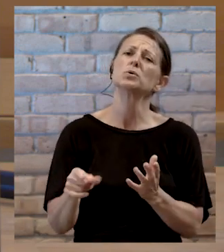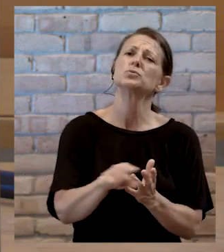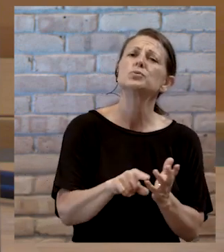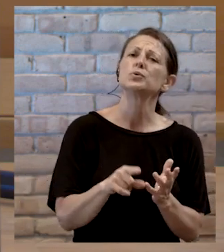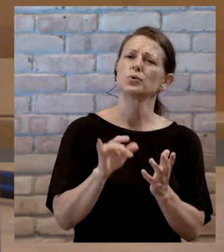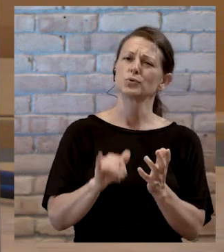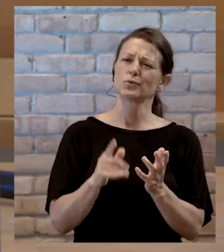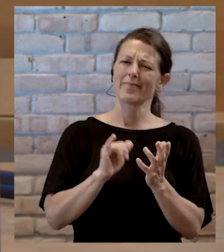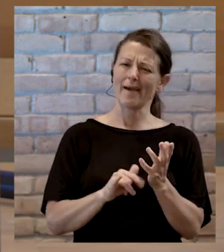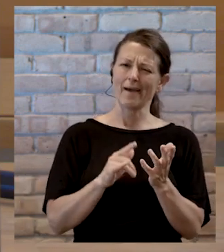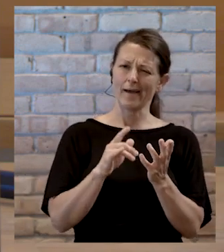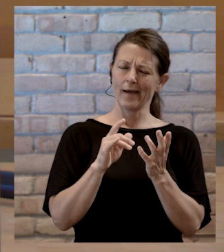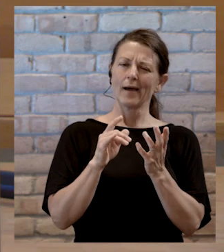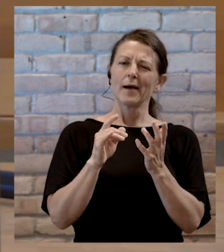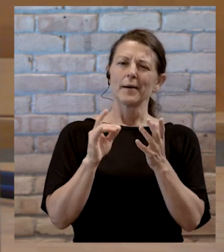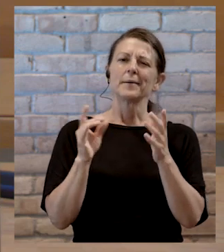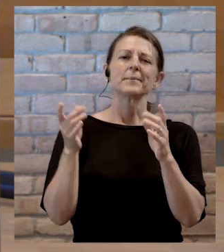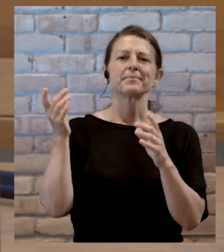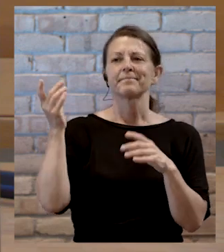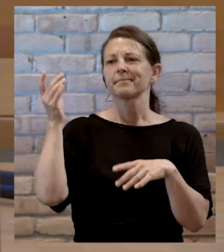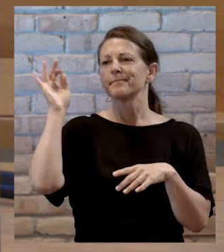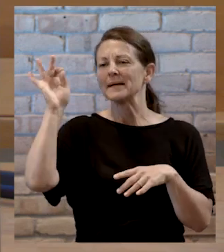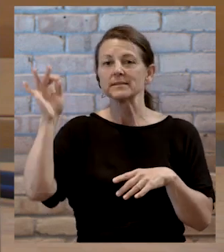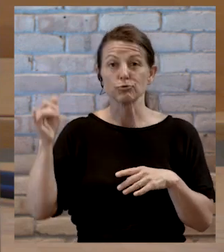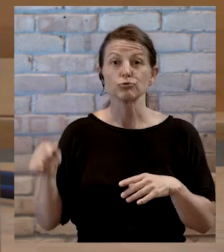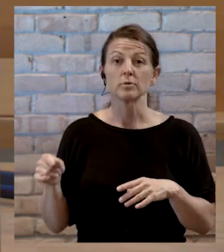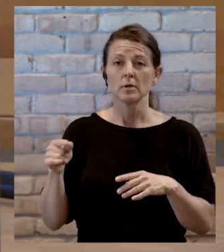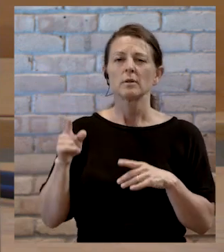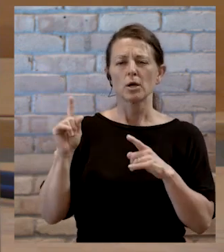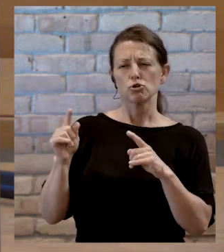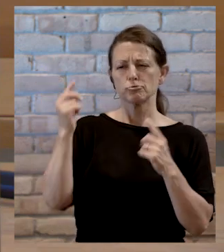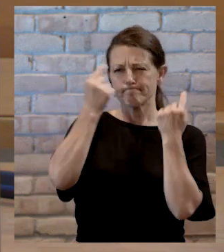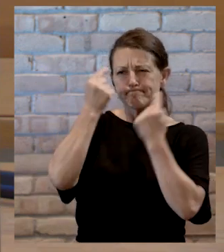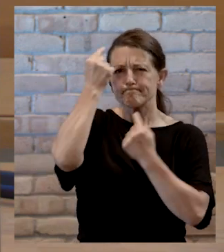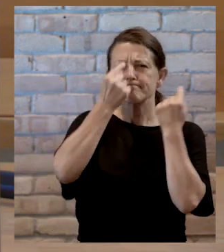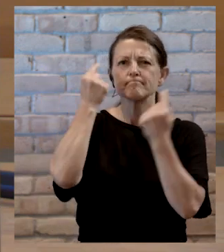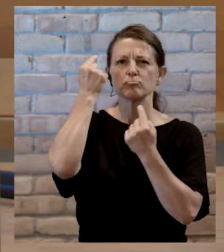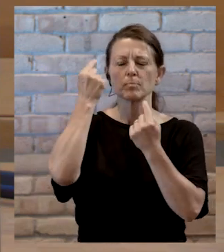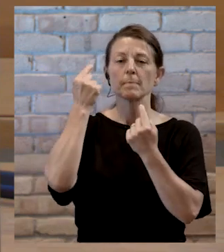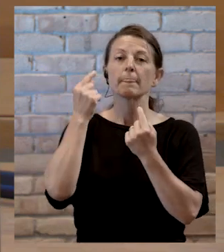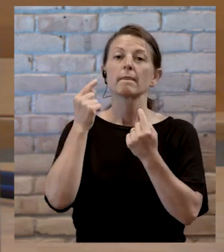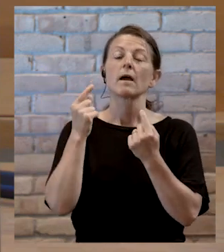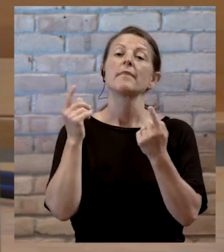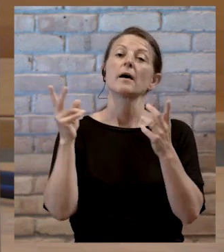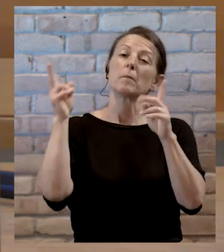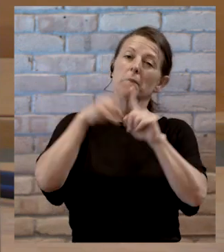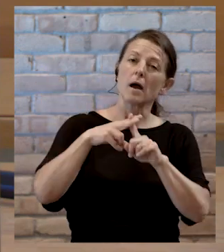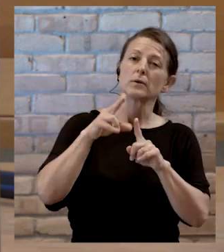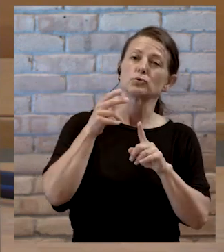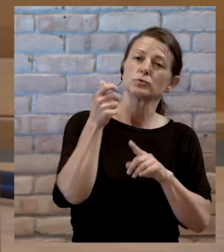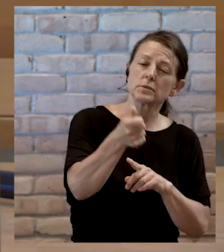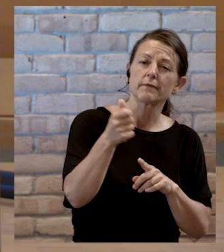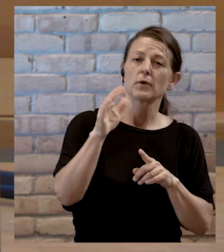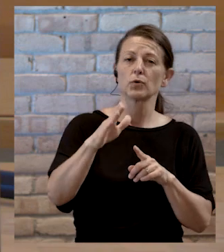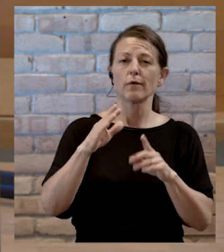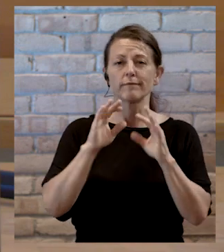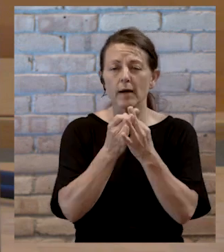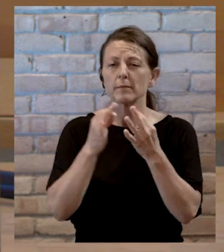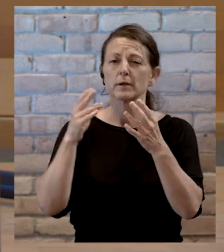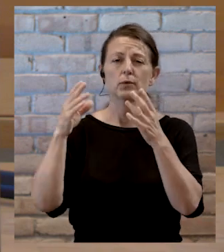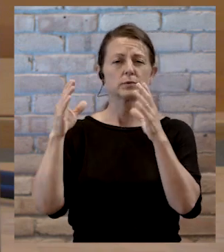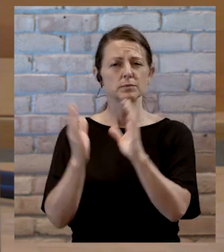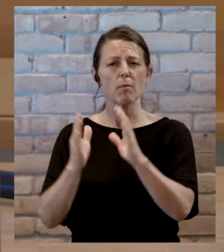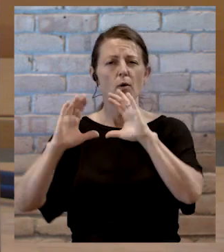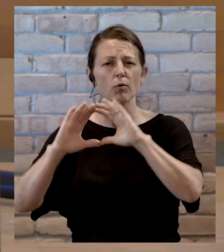bring it deeper again by yourself or with your family, or in your small group, as we continue to learn what it means